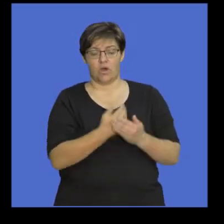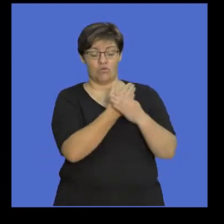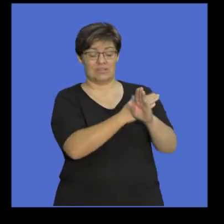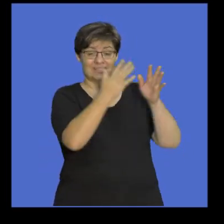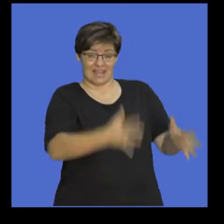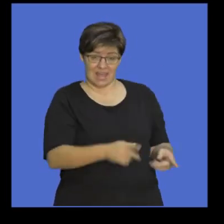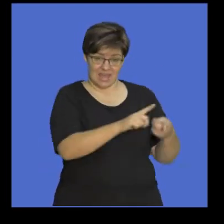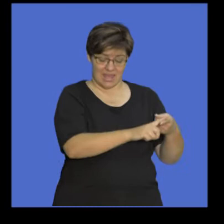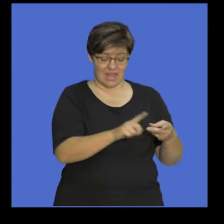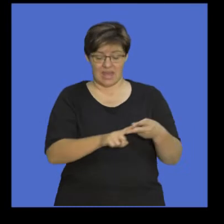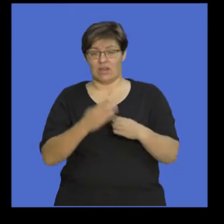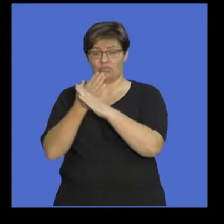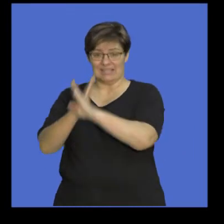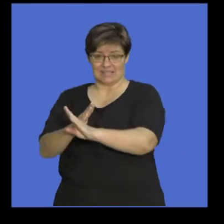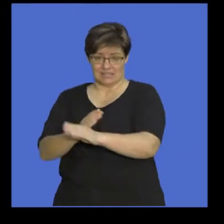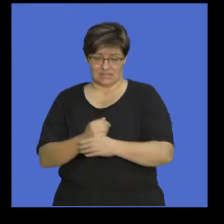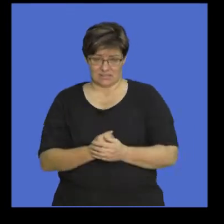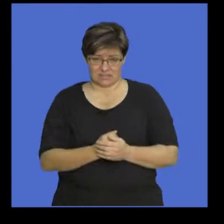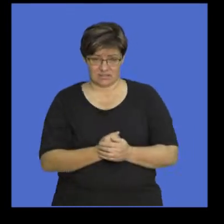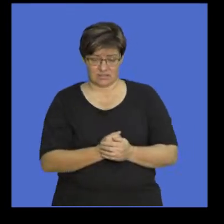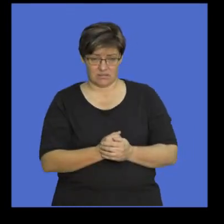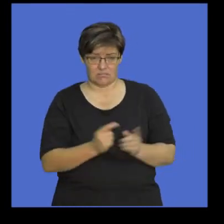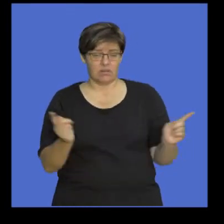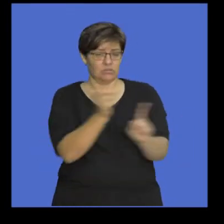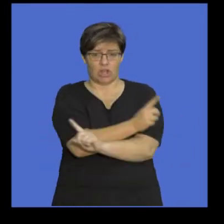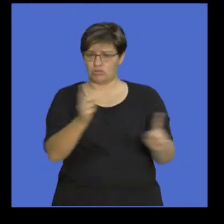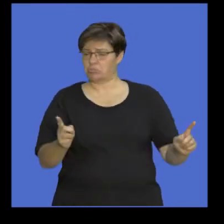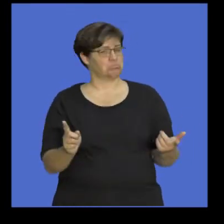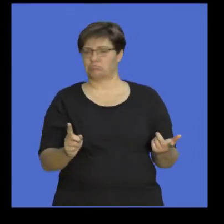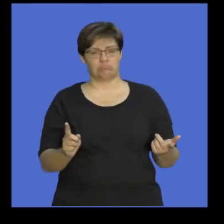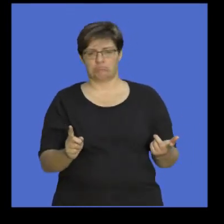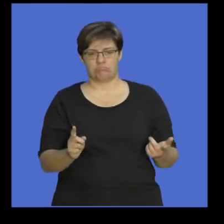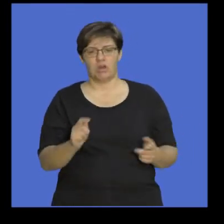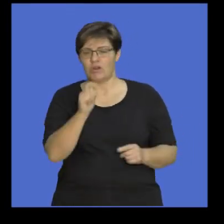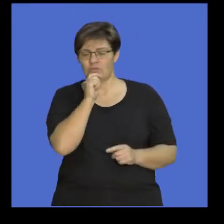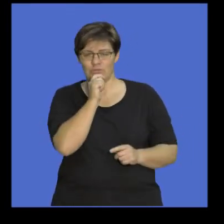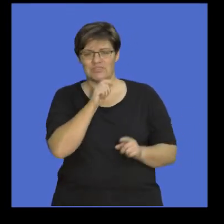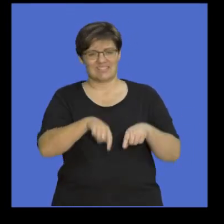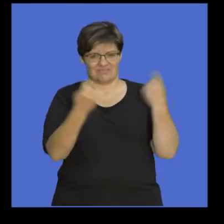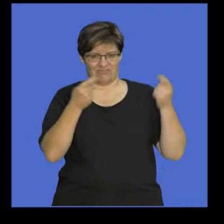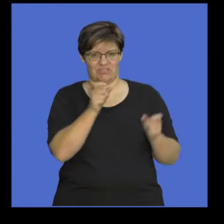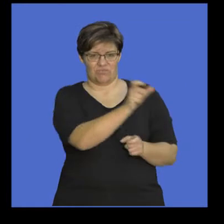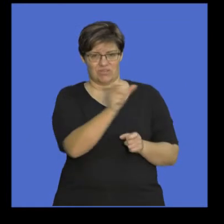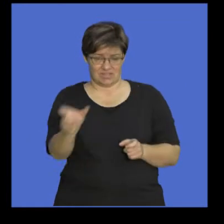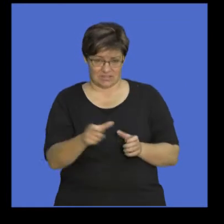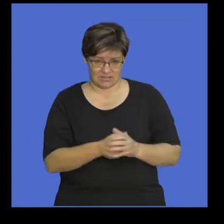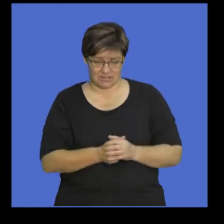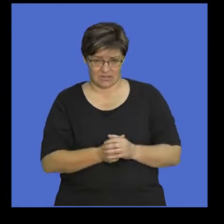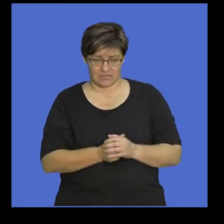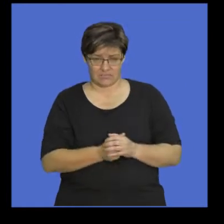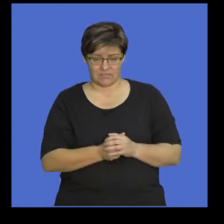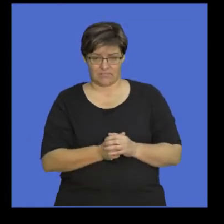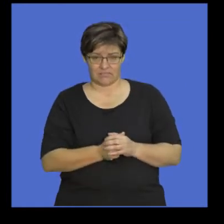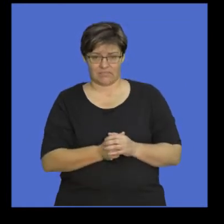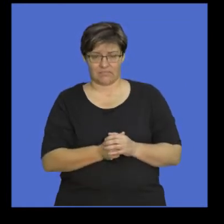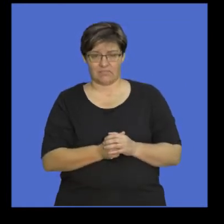offers resistance, okay? So the two cannot be used interchangeably to refer to one and the same thing, okay? Yes, these are